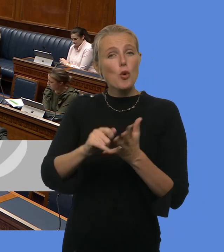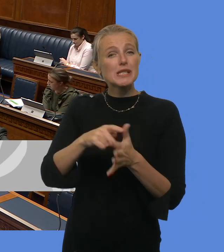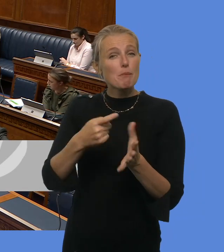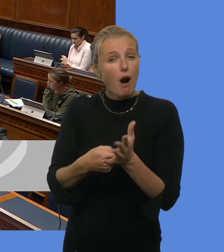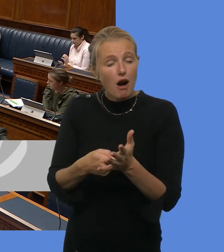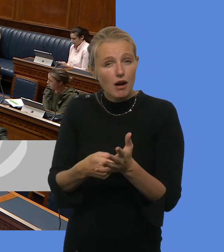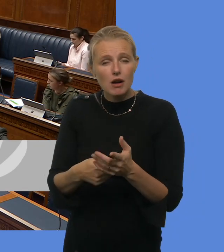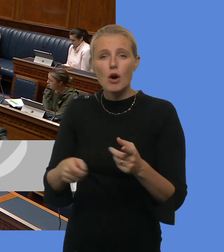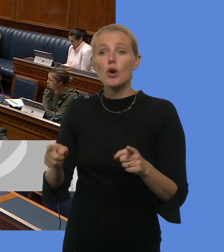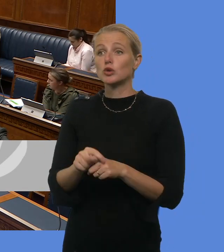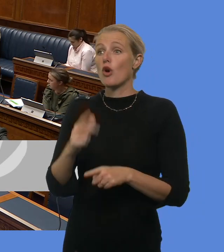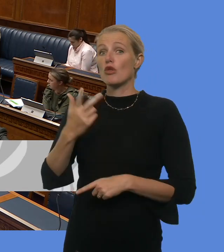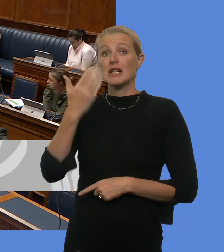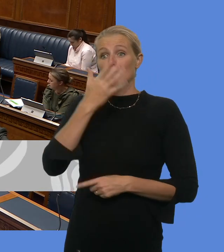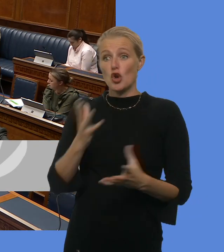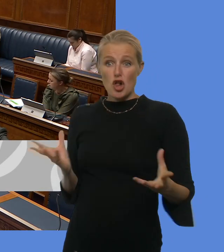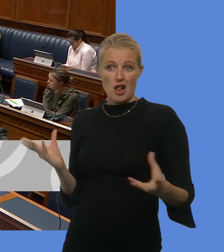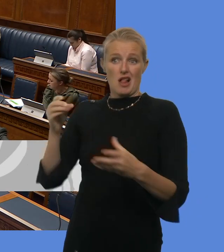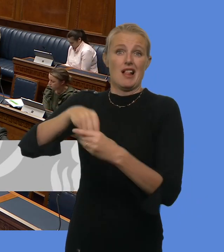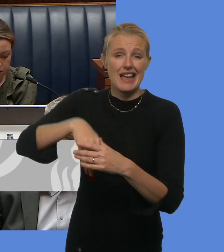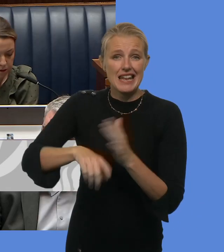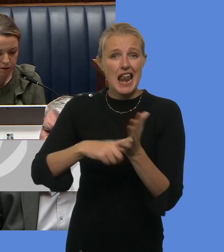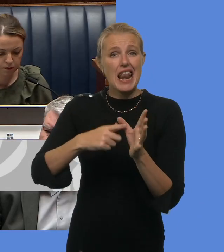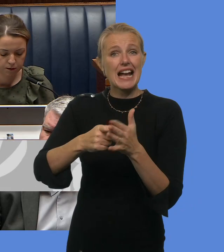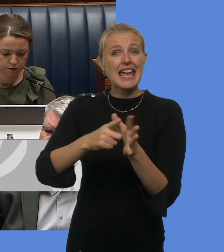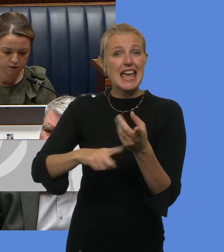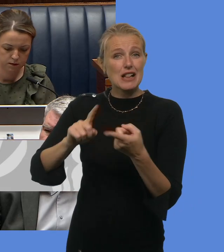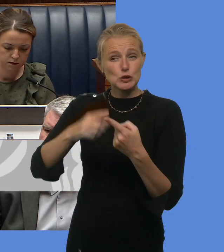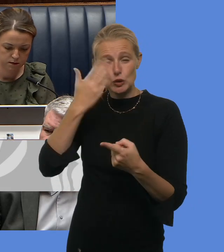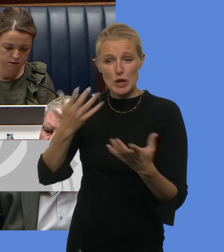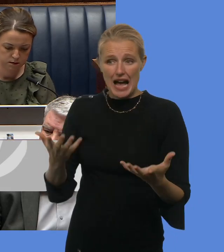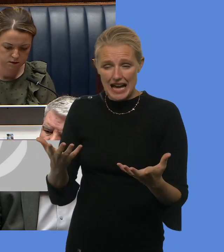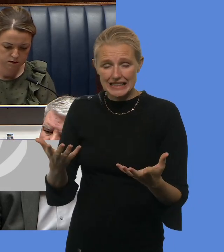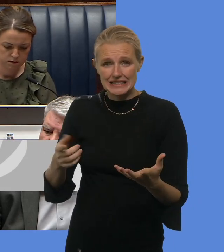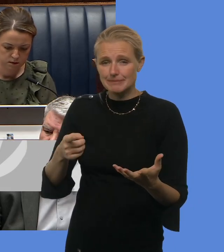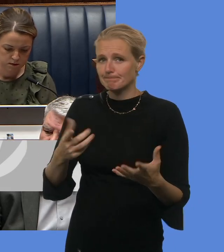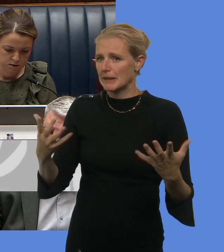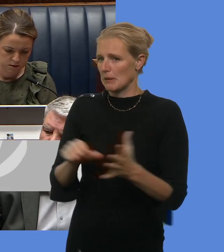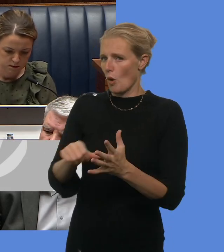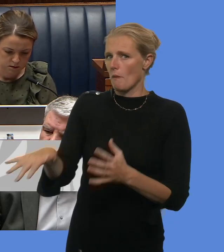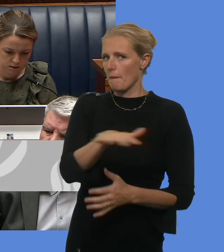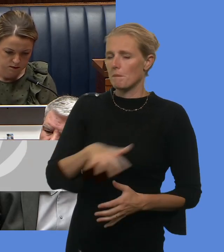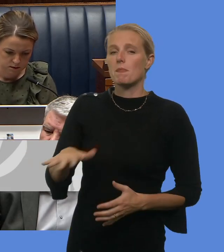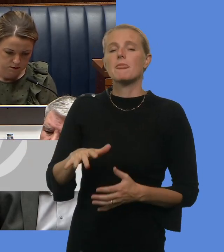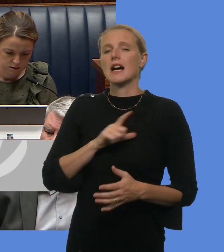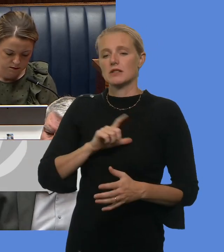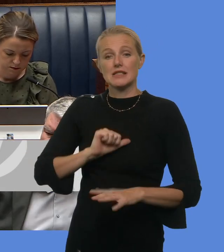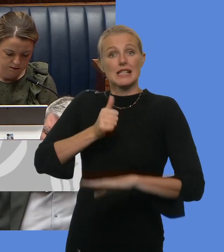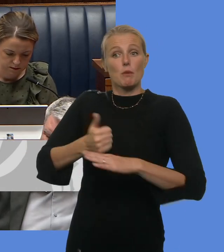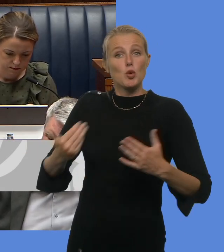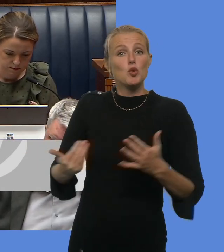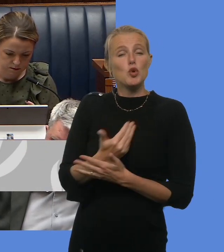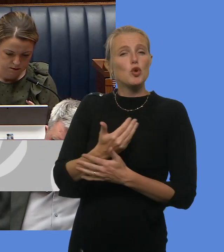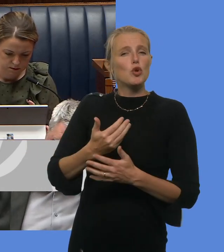three schools to form the Kiel Trinity Grammar School, we have now commissioned further traffic studies for inclusion, or further